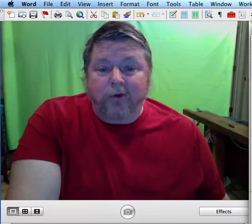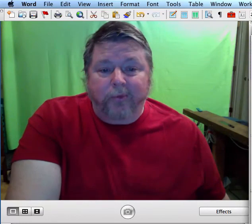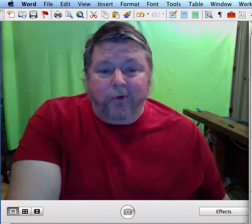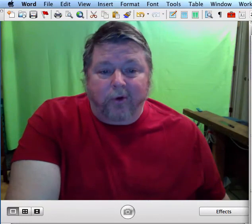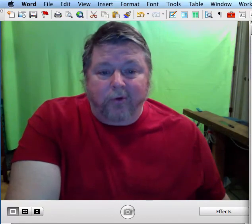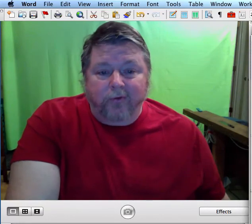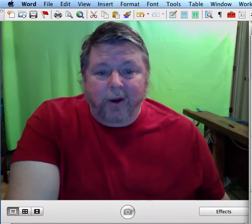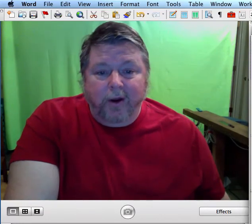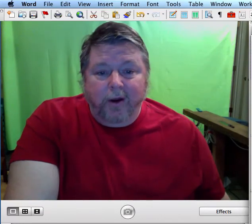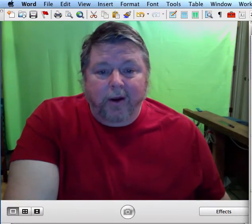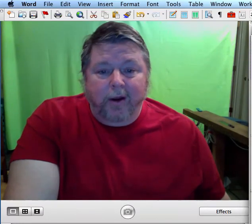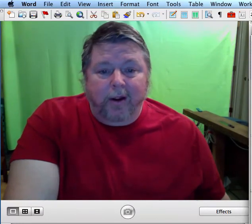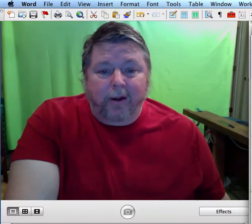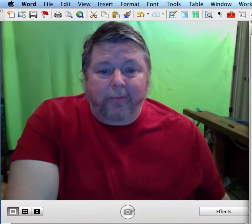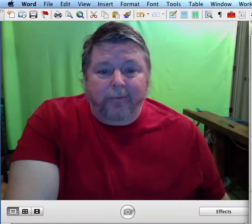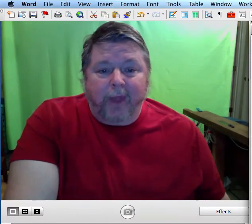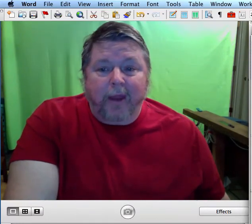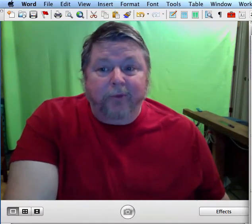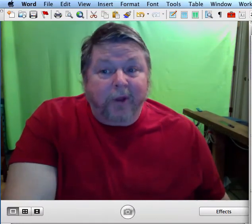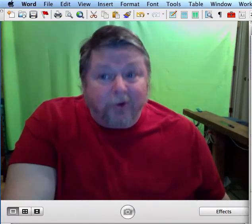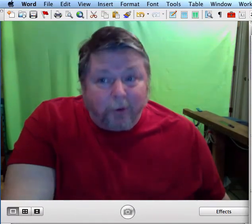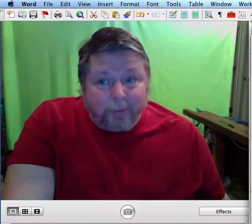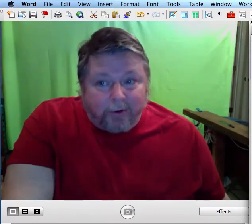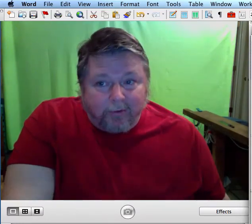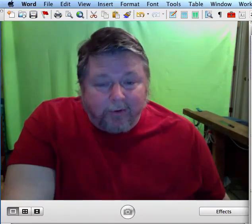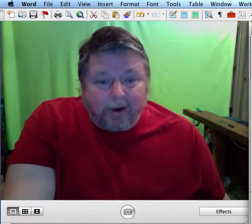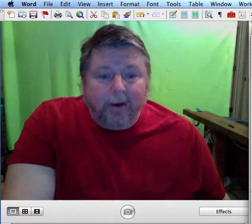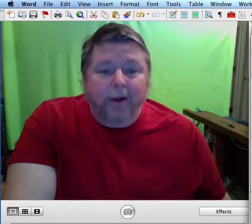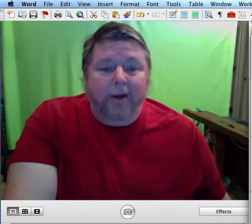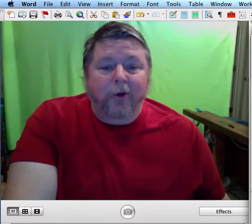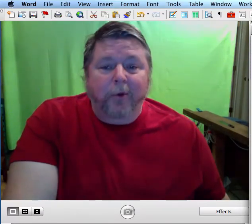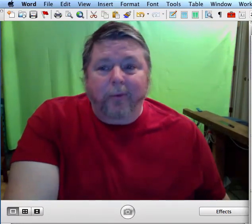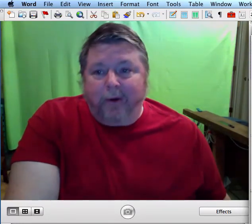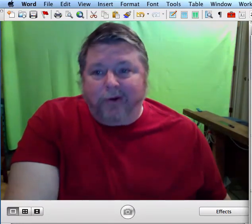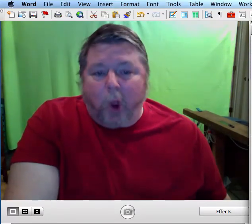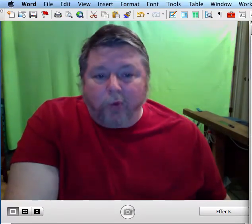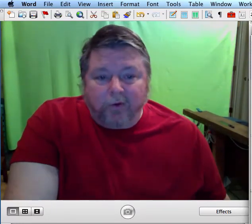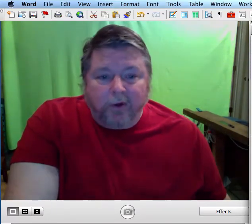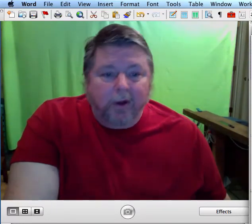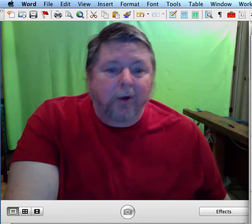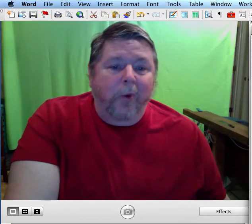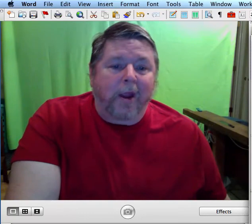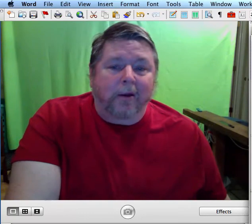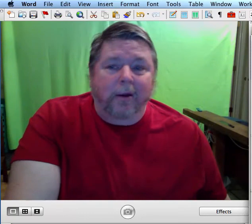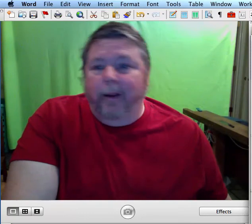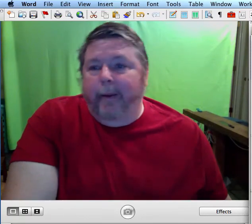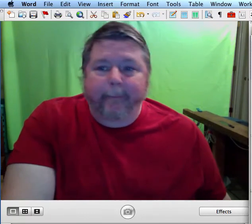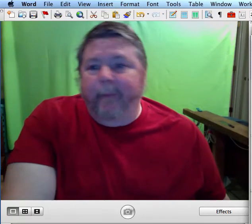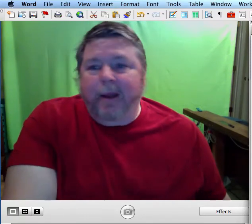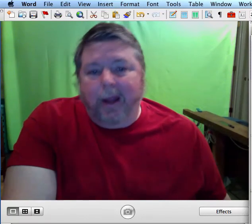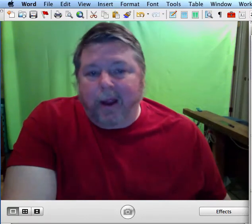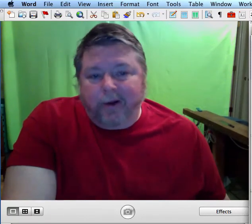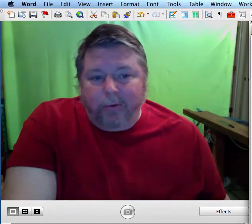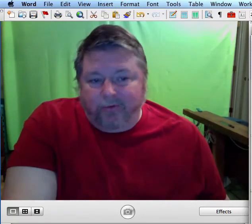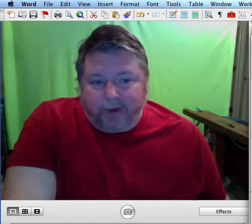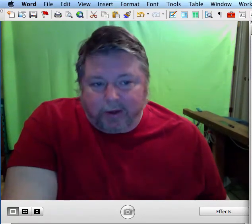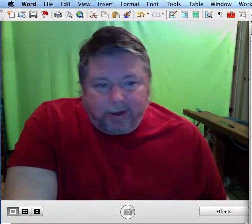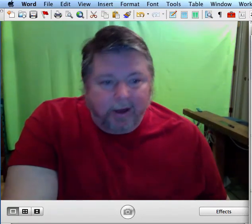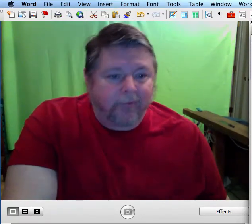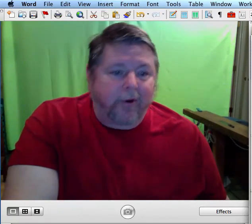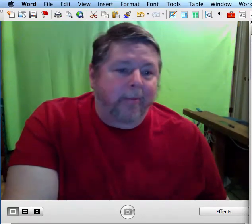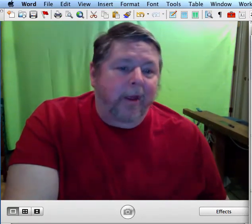who did you observe? I observed the interpreter, right? Interpreter Mary Jones. When? Monday, October